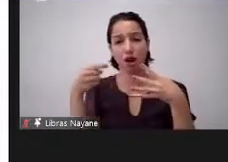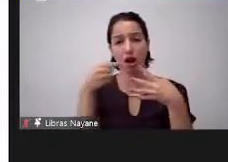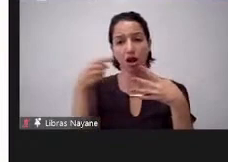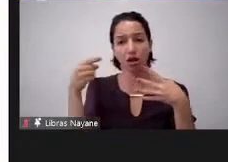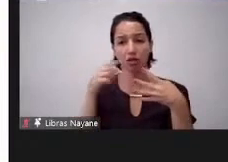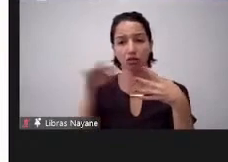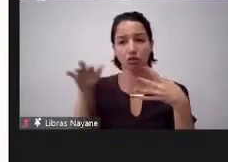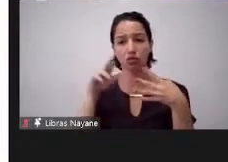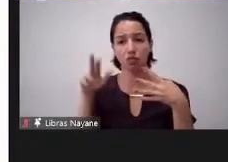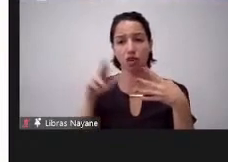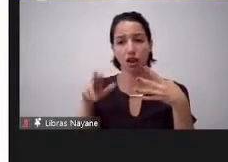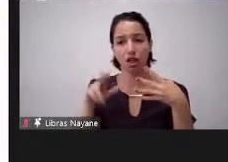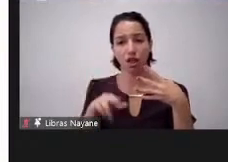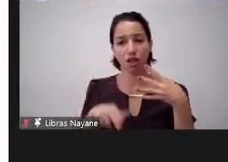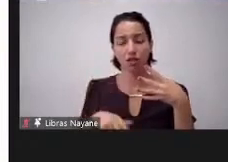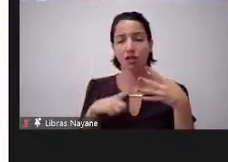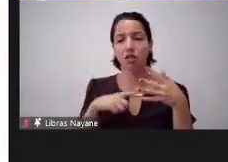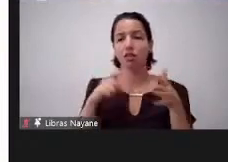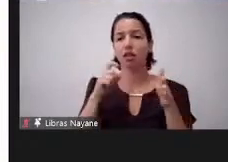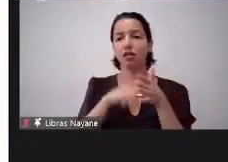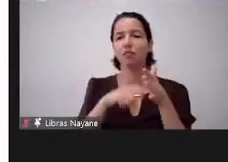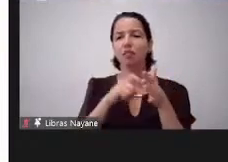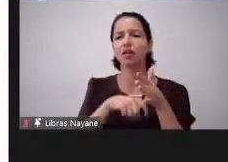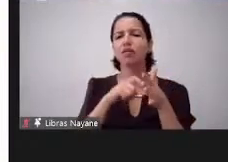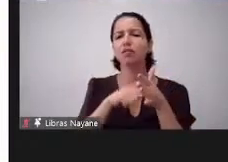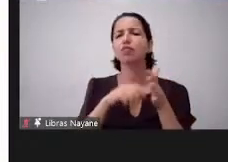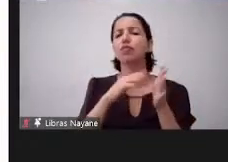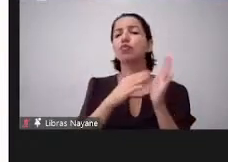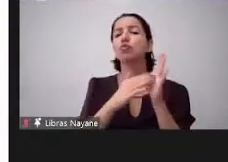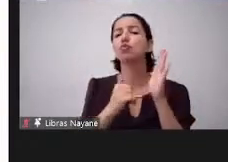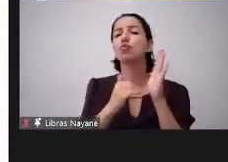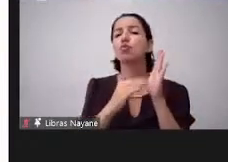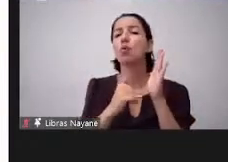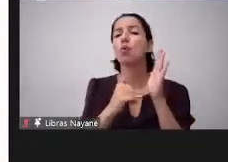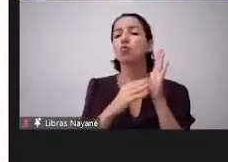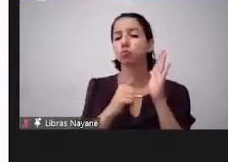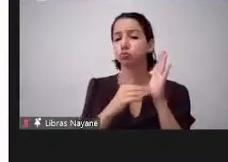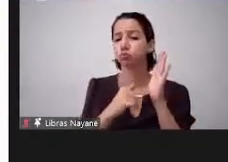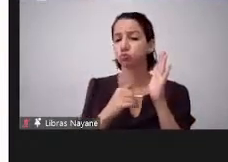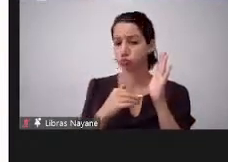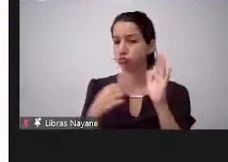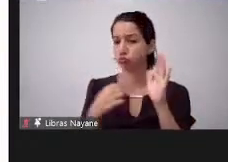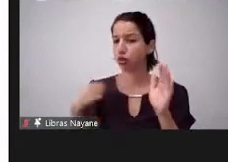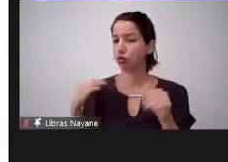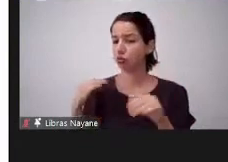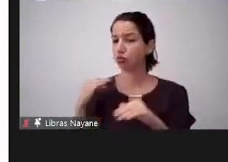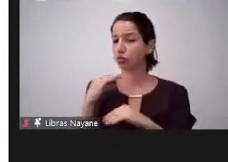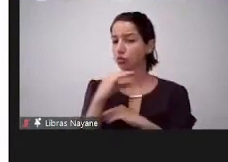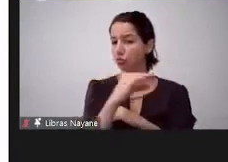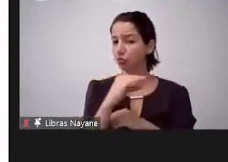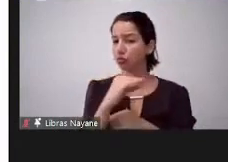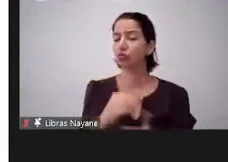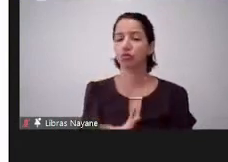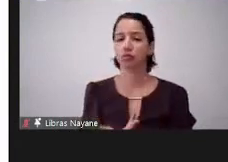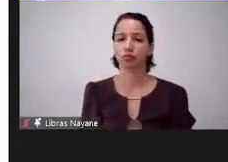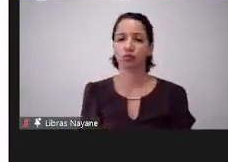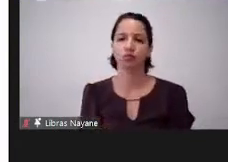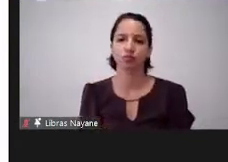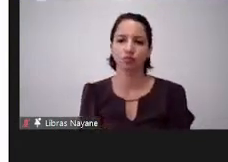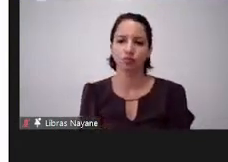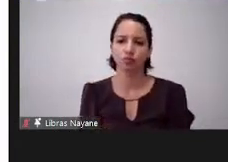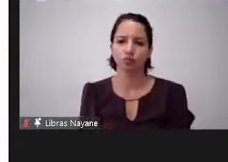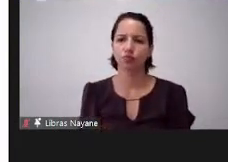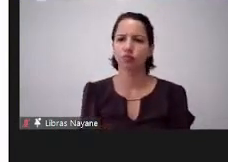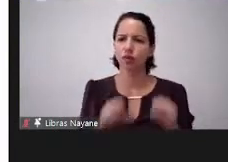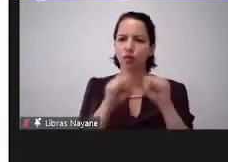own contributions, even if they're not paying tax. And that system is about to be extended